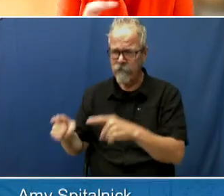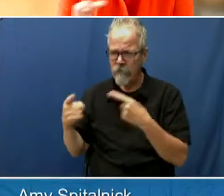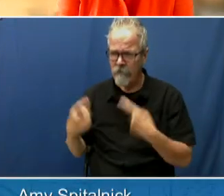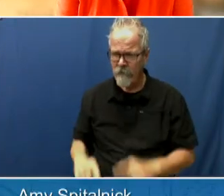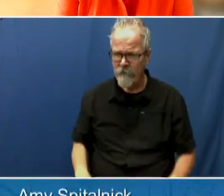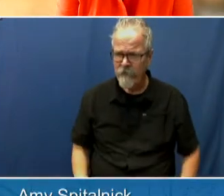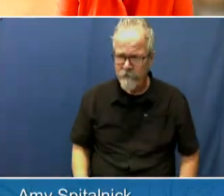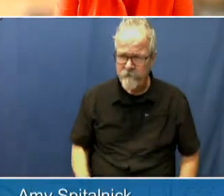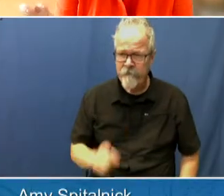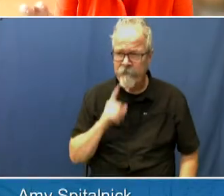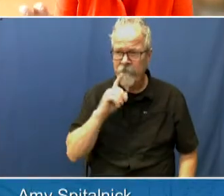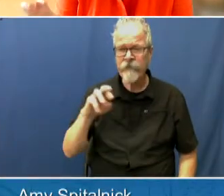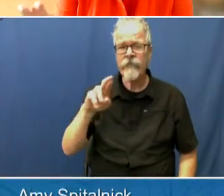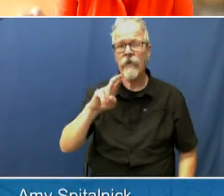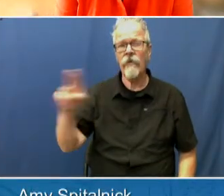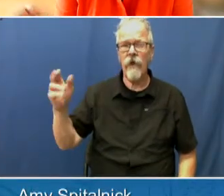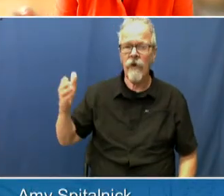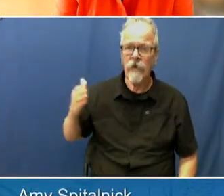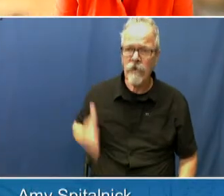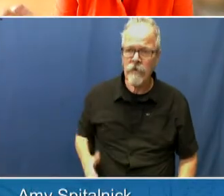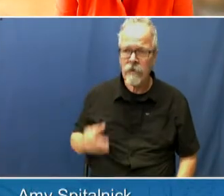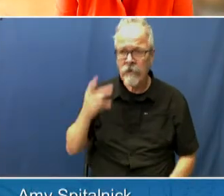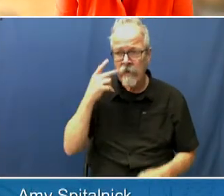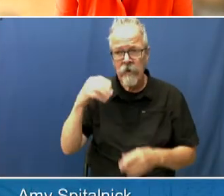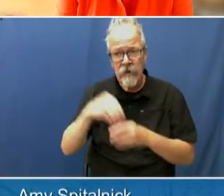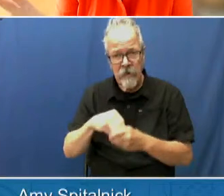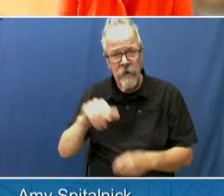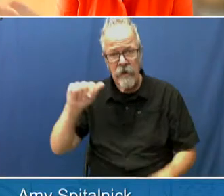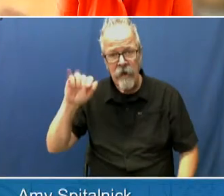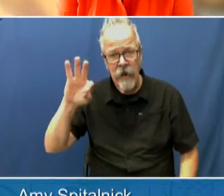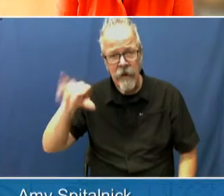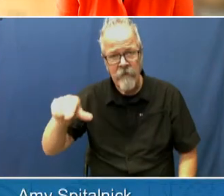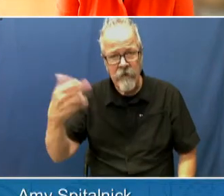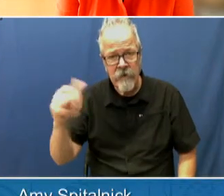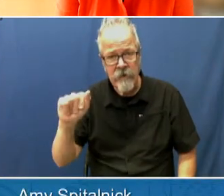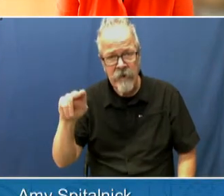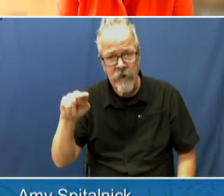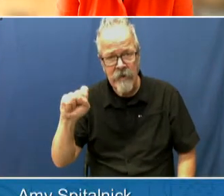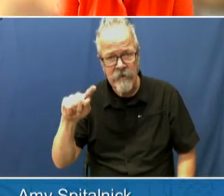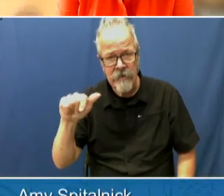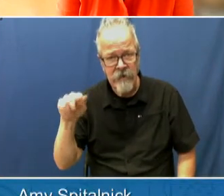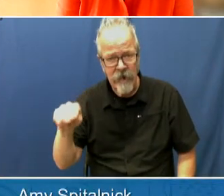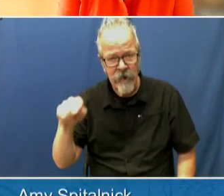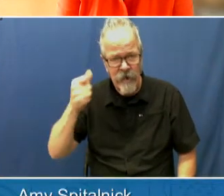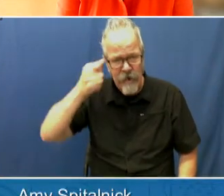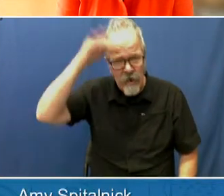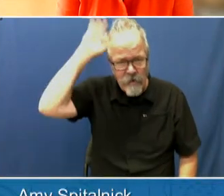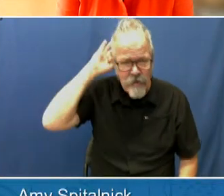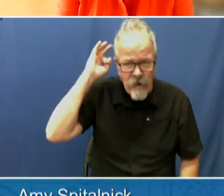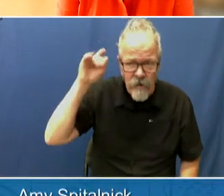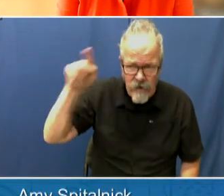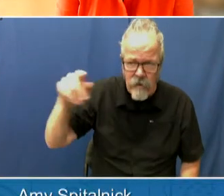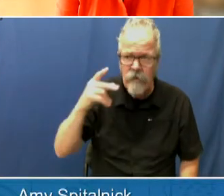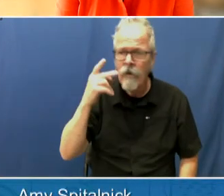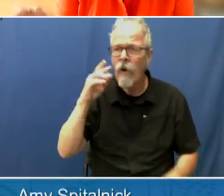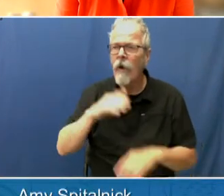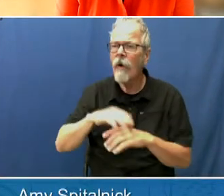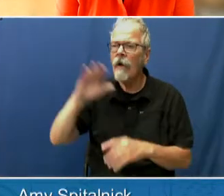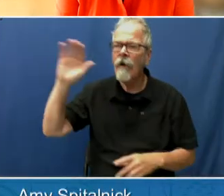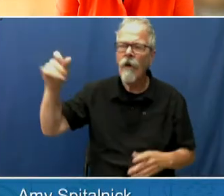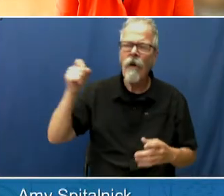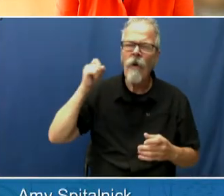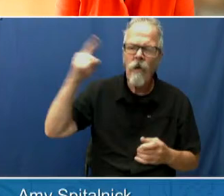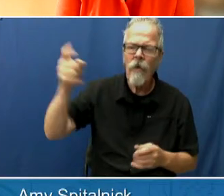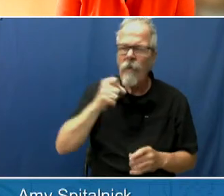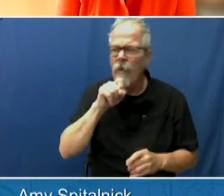in Afghanistan using the same sort of far-right, xenophobic, racist, and anti-democratic conspiracy theories, again, that